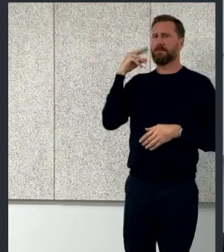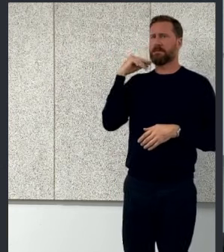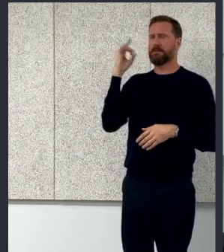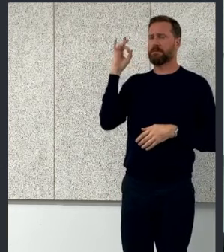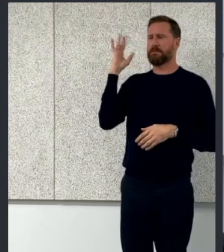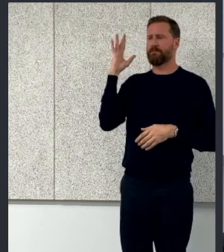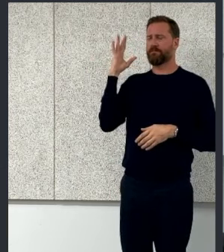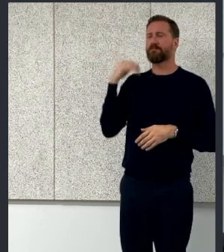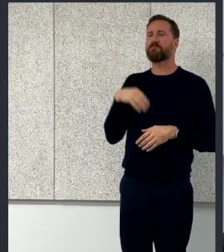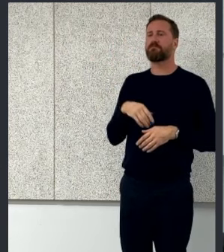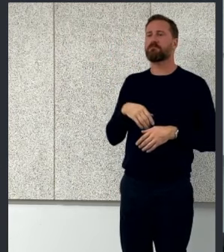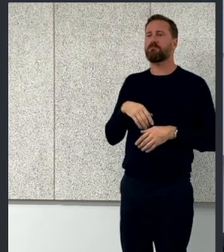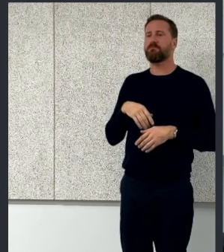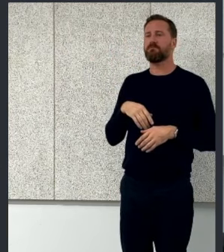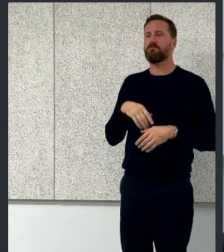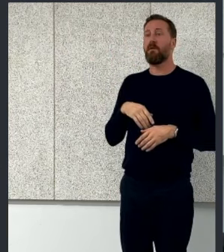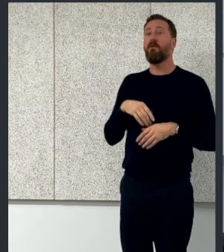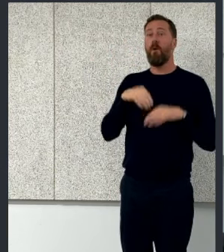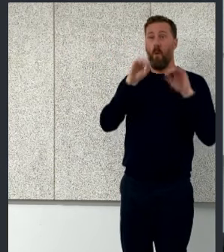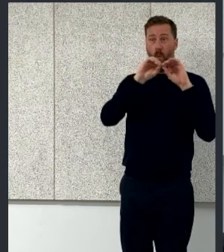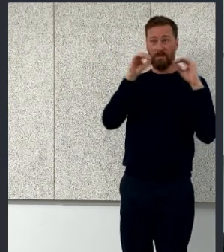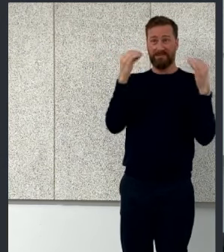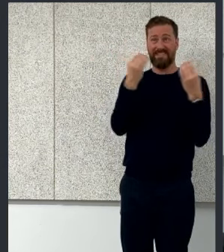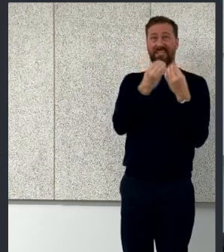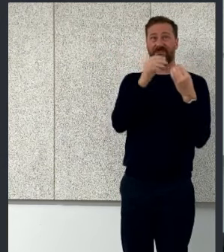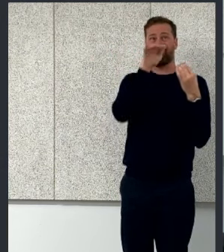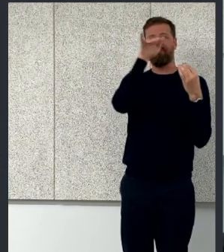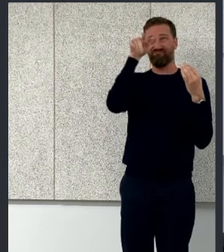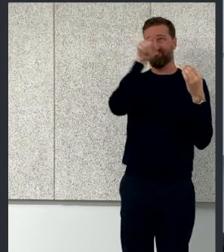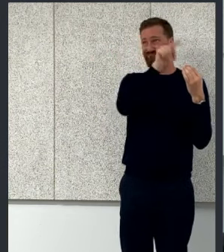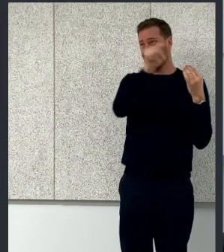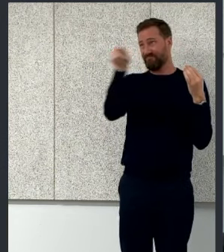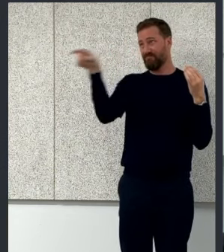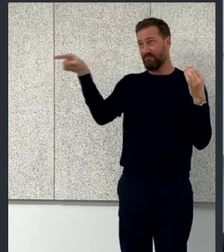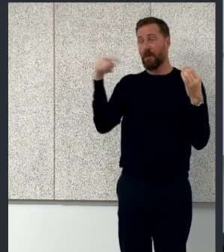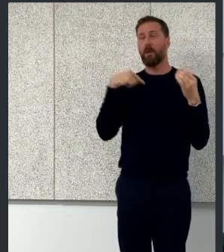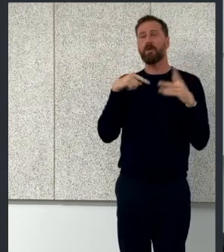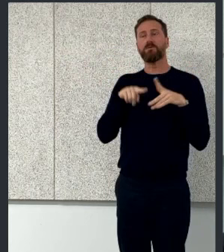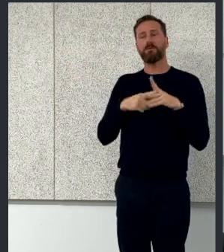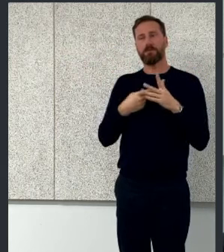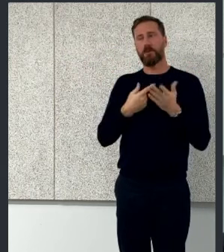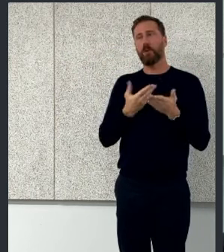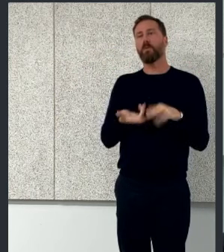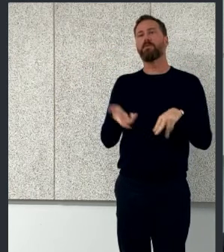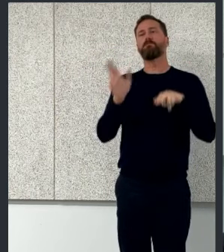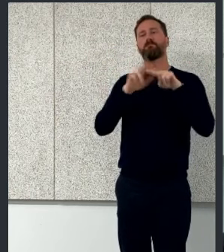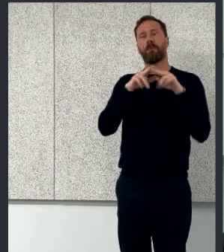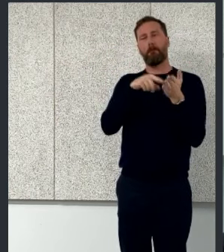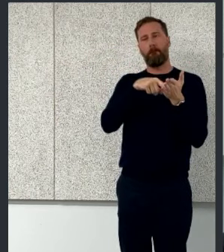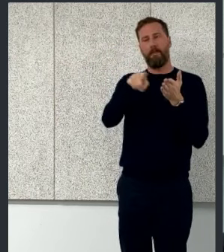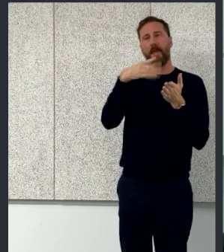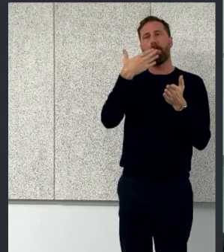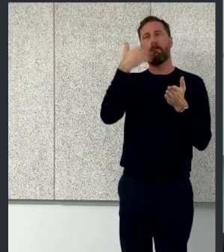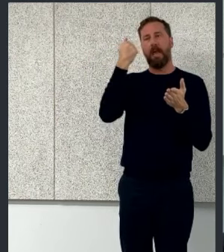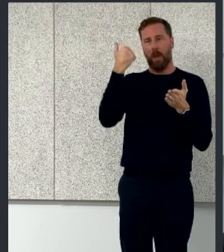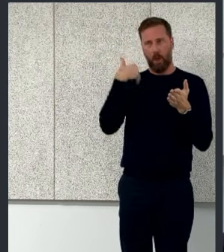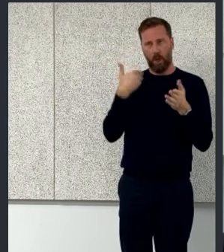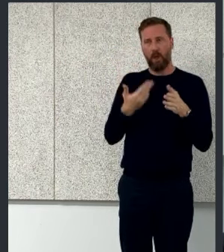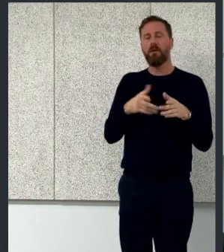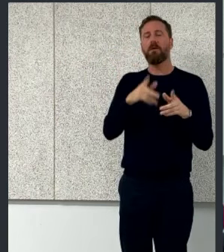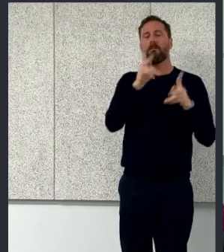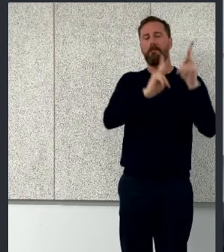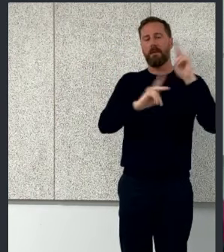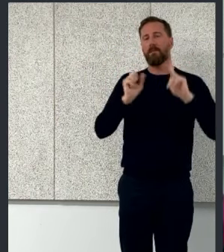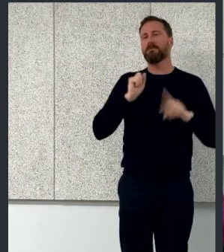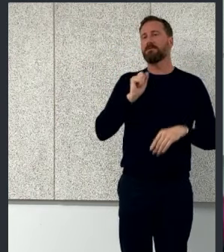organizations are starting to pay their people better. Yes. Coming out of the pandemic, this is a huge priority, and a lot of organizations have,